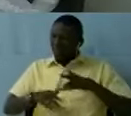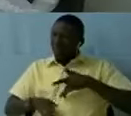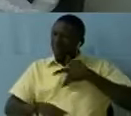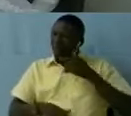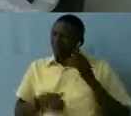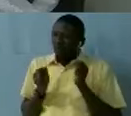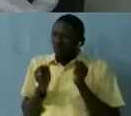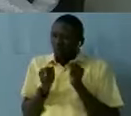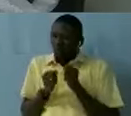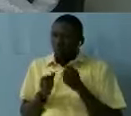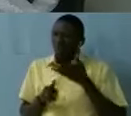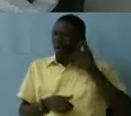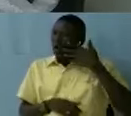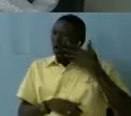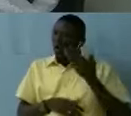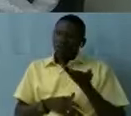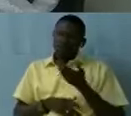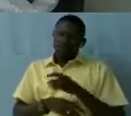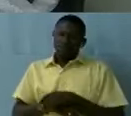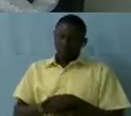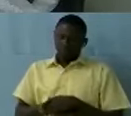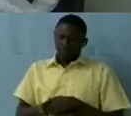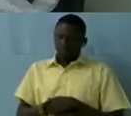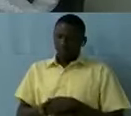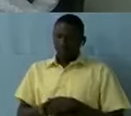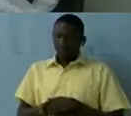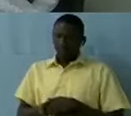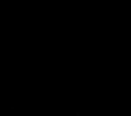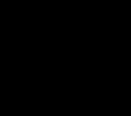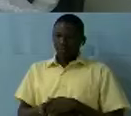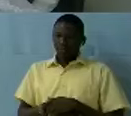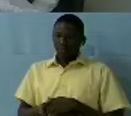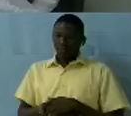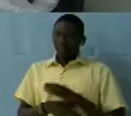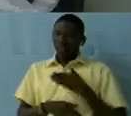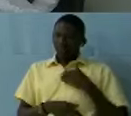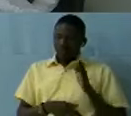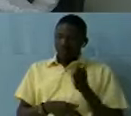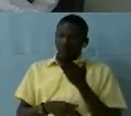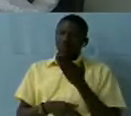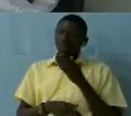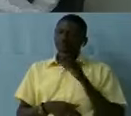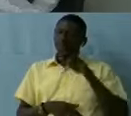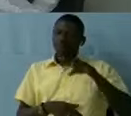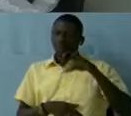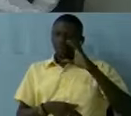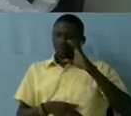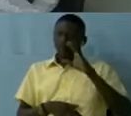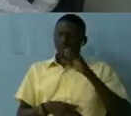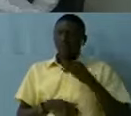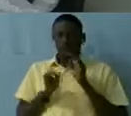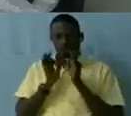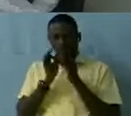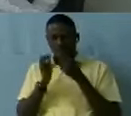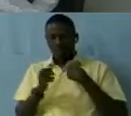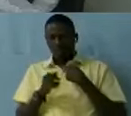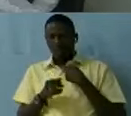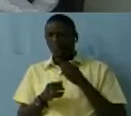MRC nata itanako ngajara lo kumasi jile fowati. They told me that